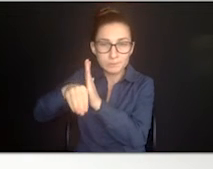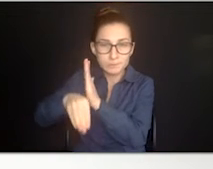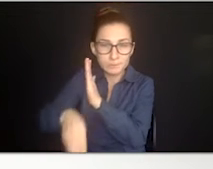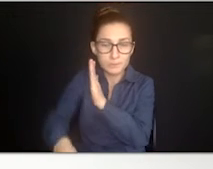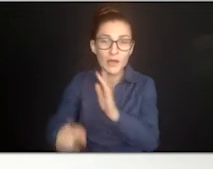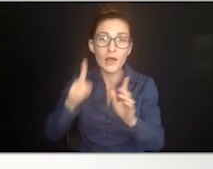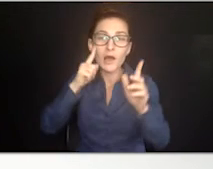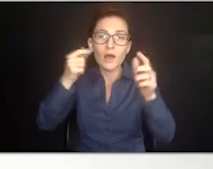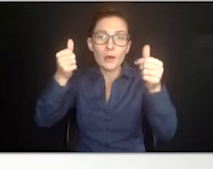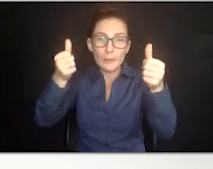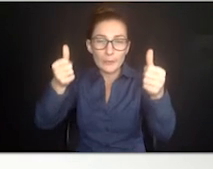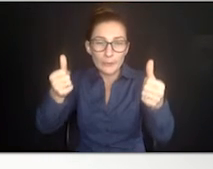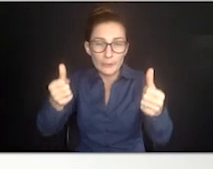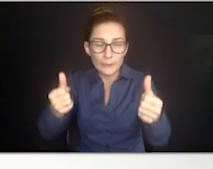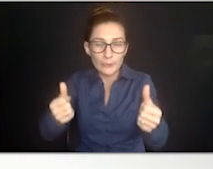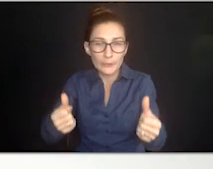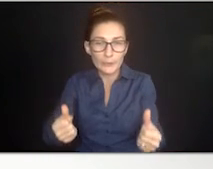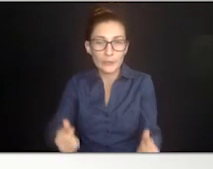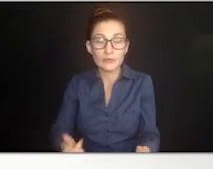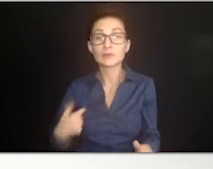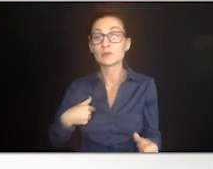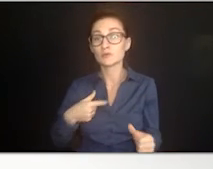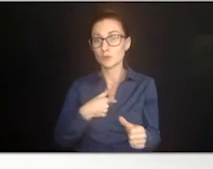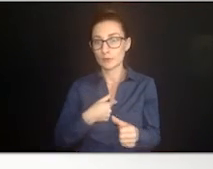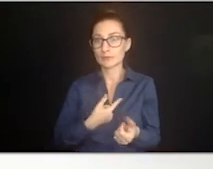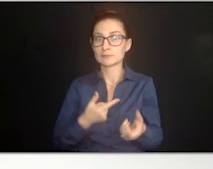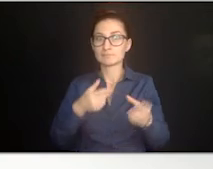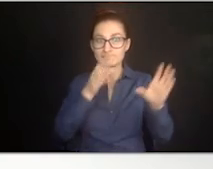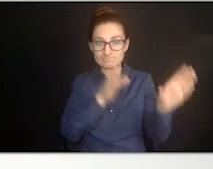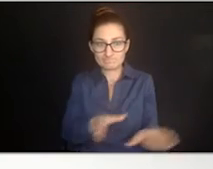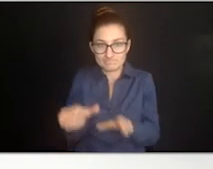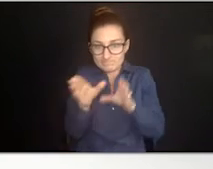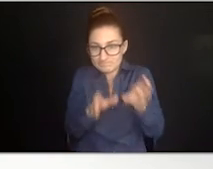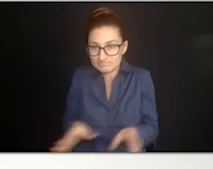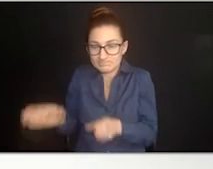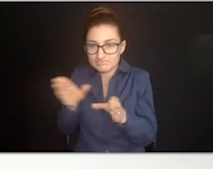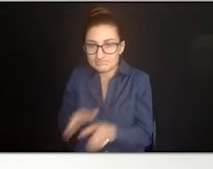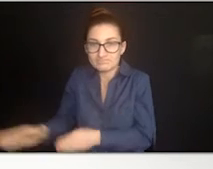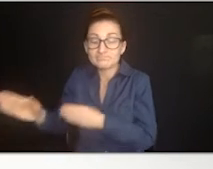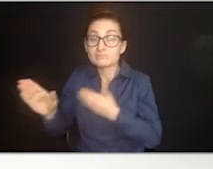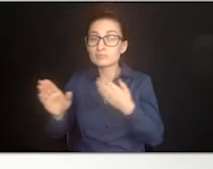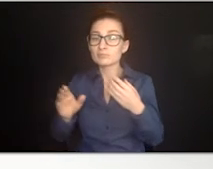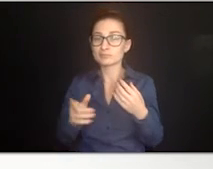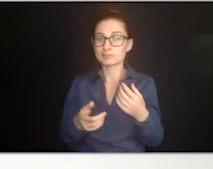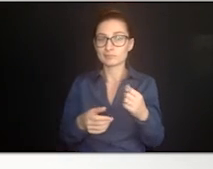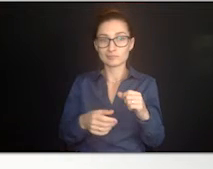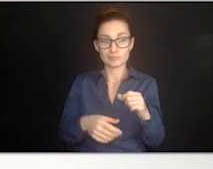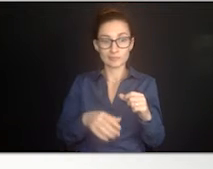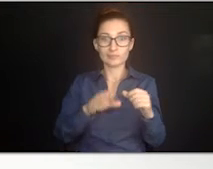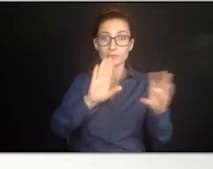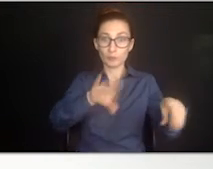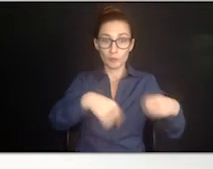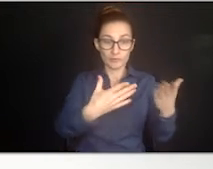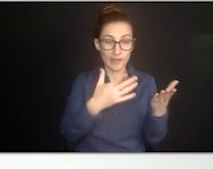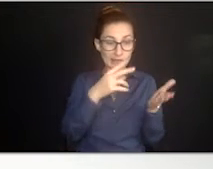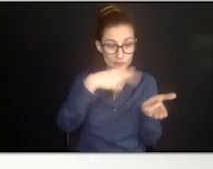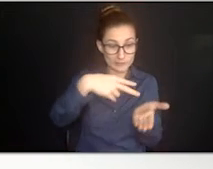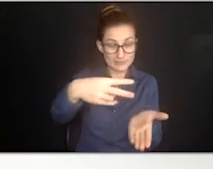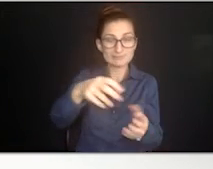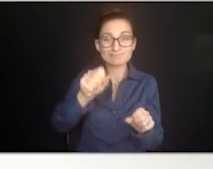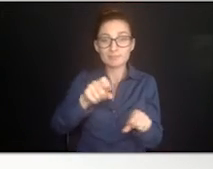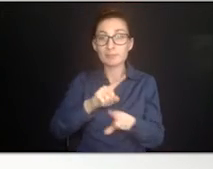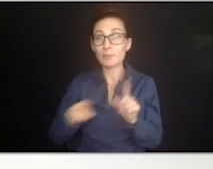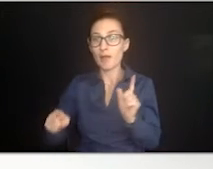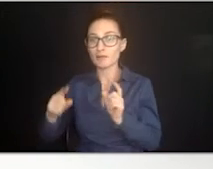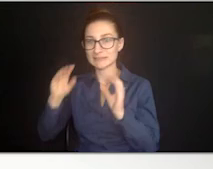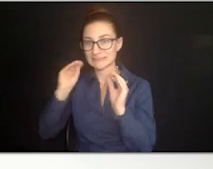to prepare them for that, we would begin instruction in Braille. Or they may just fatigue when they're using